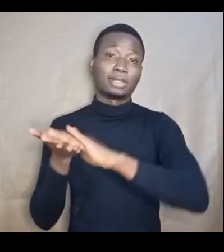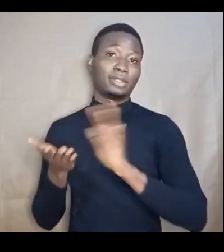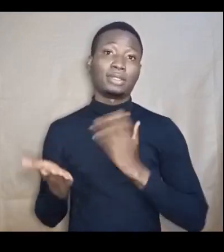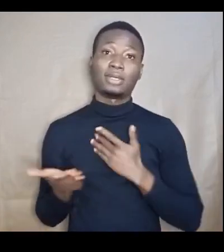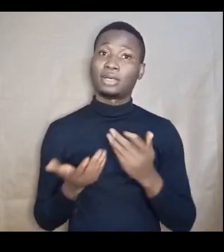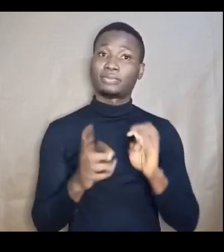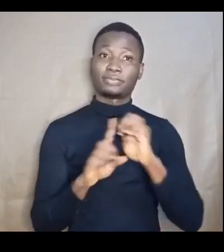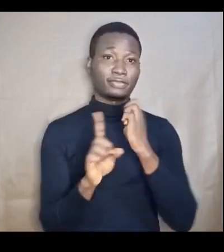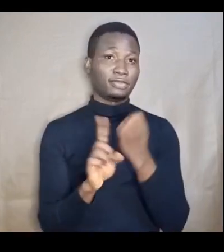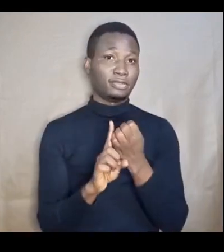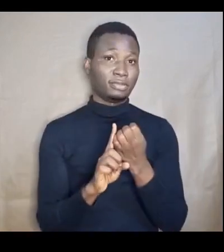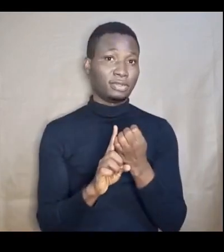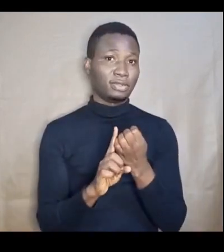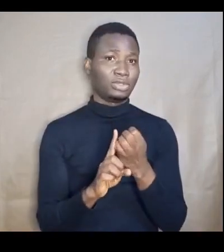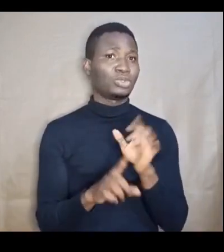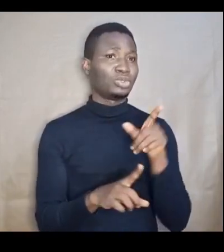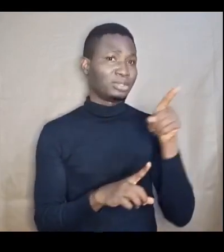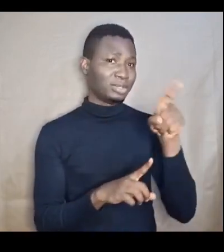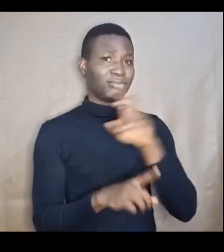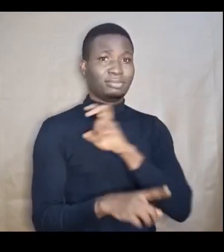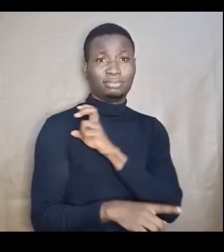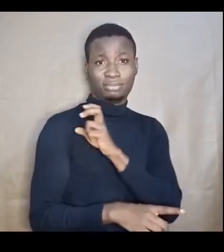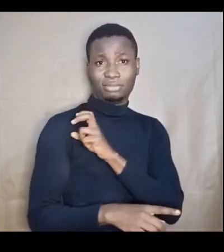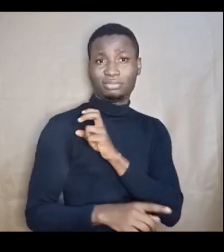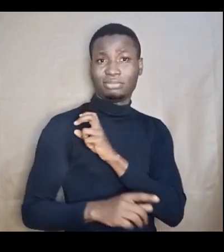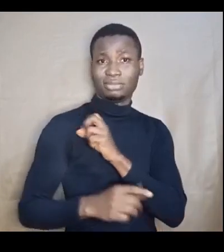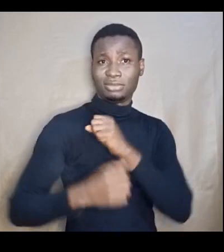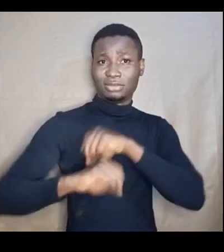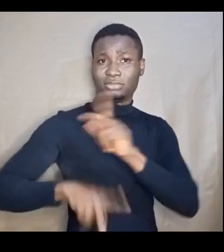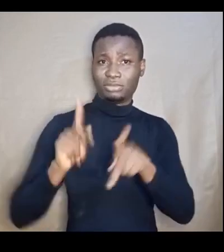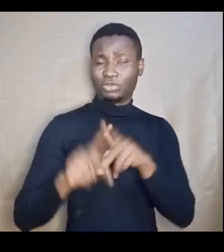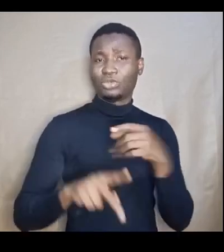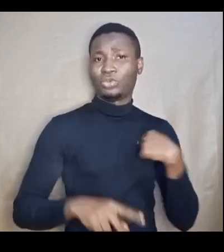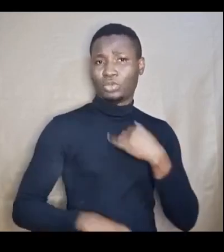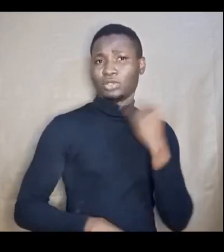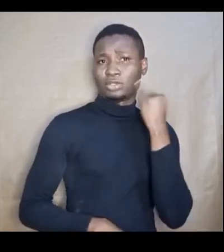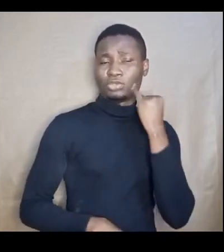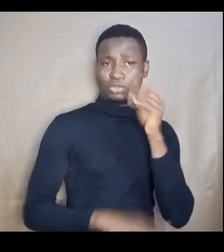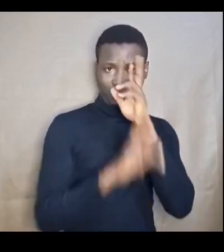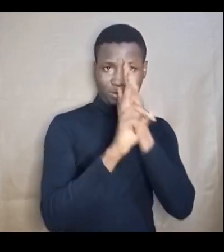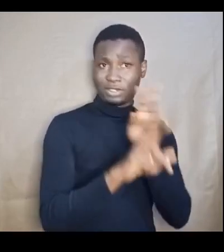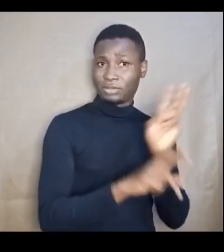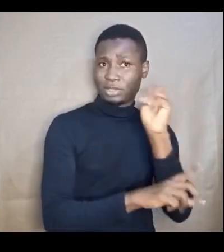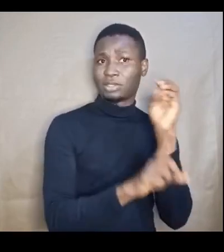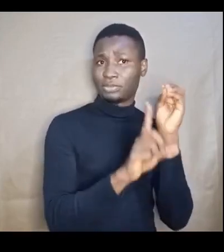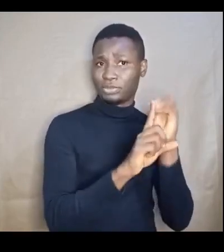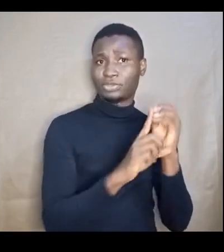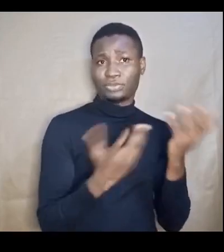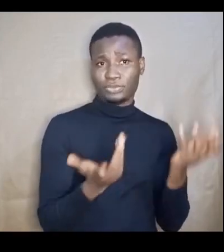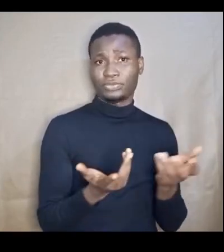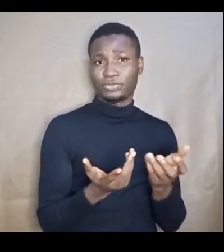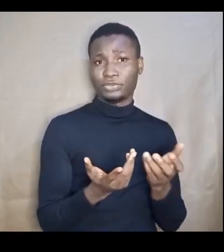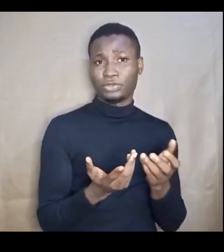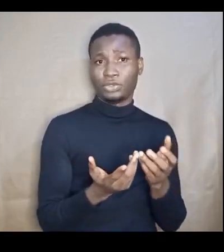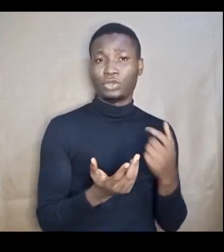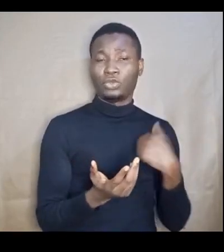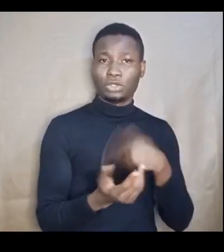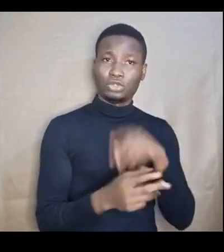let nobody, they also deserve to be treated with decency, respect, and so on. They should be